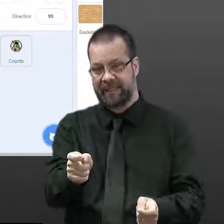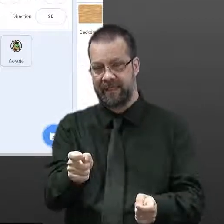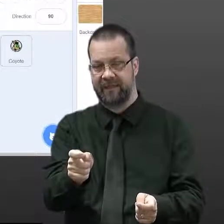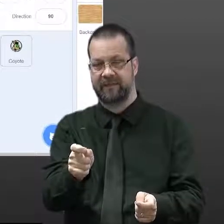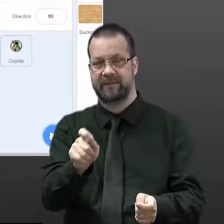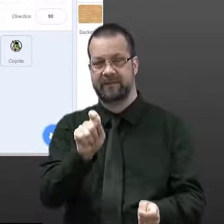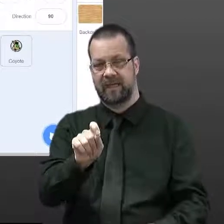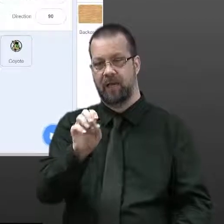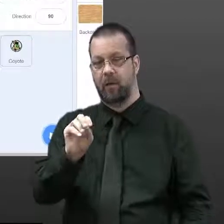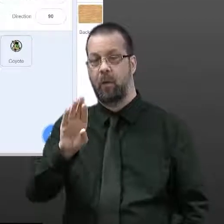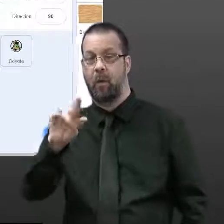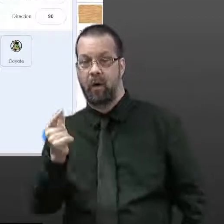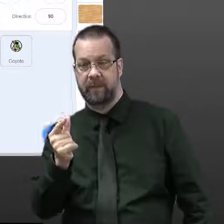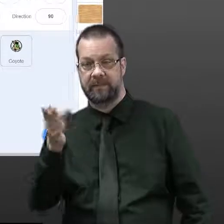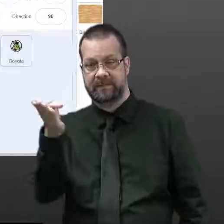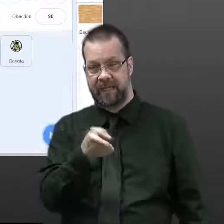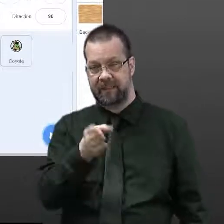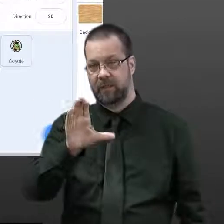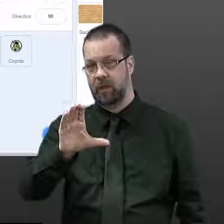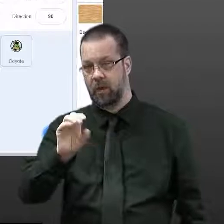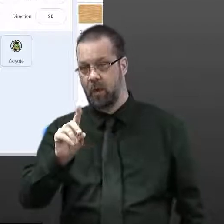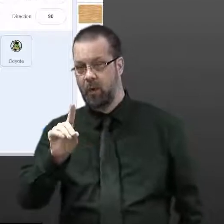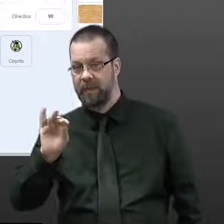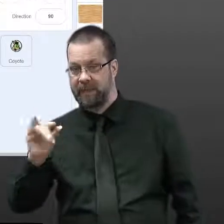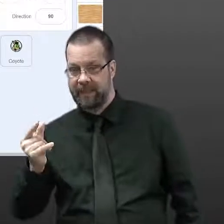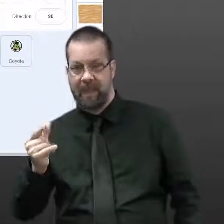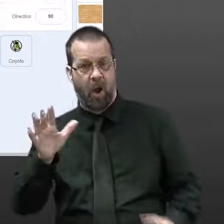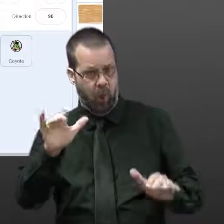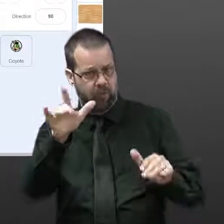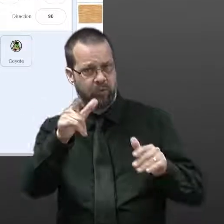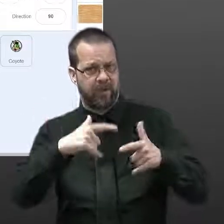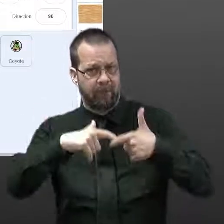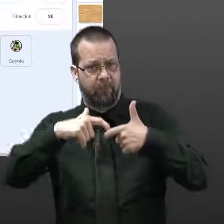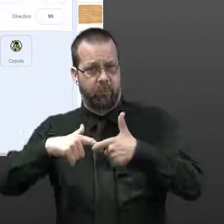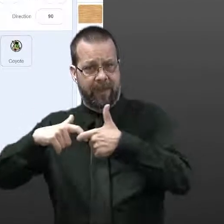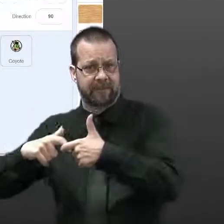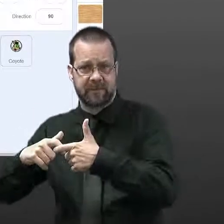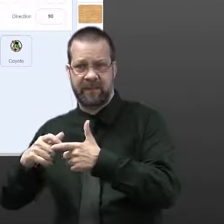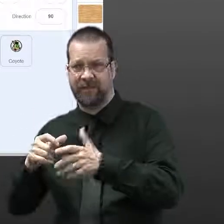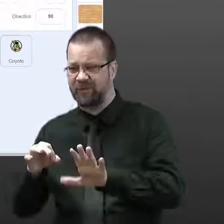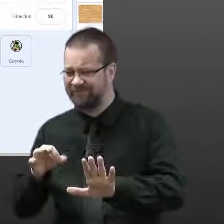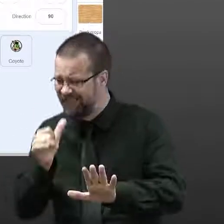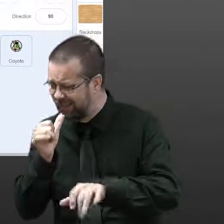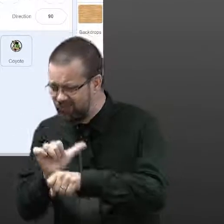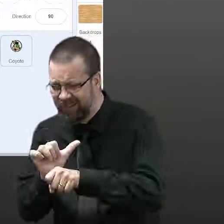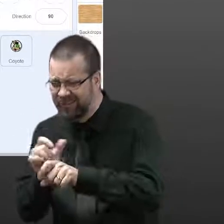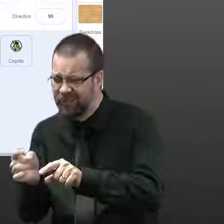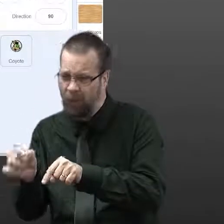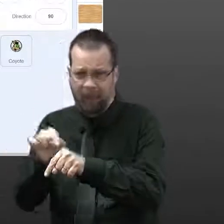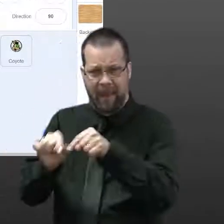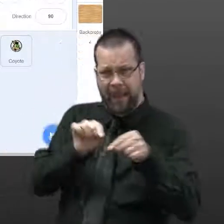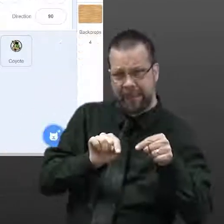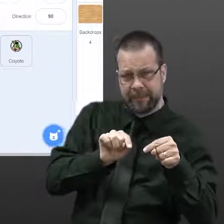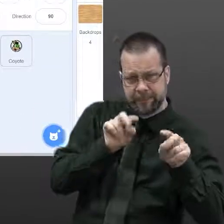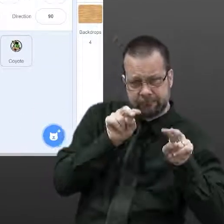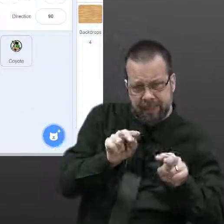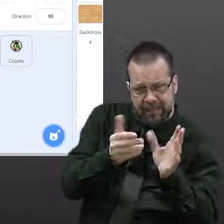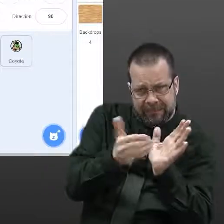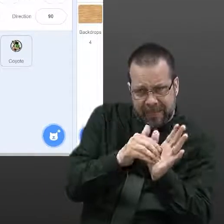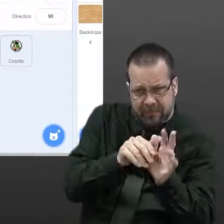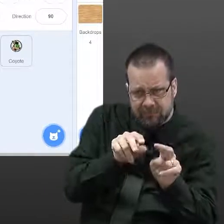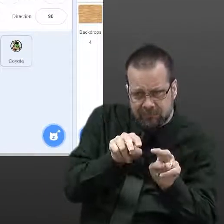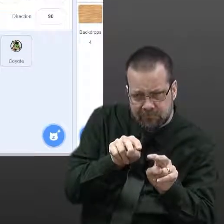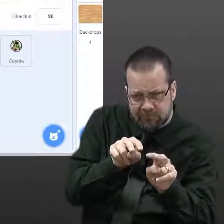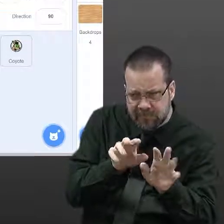spursgive.org/coding. Okay, I know that was a lot of code. I hope you took breaks. You can always go back. If something's not working, you can always go back and check